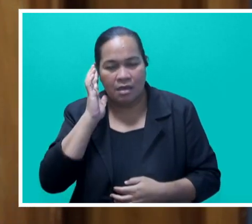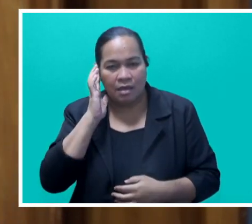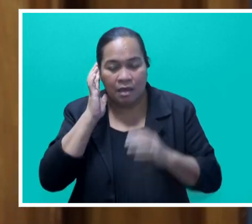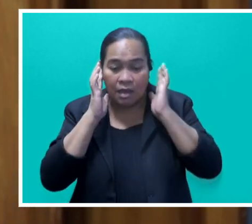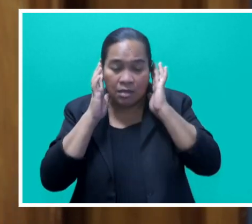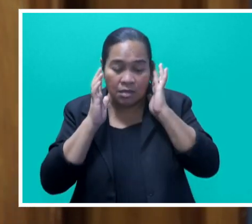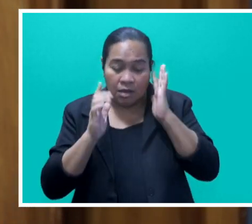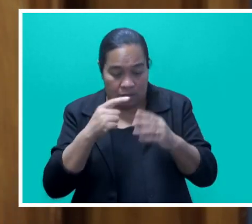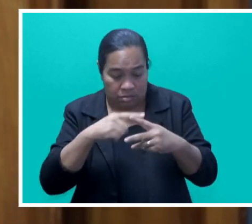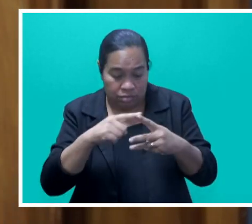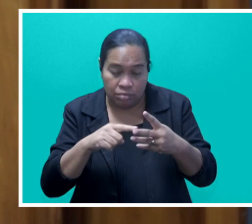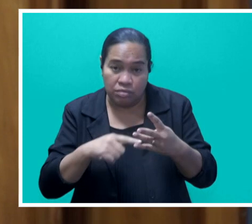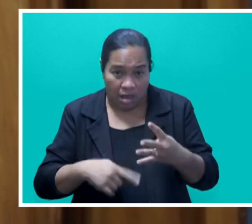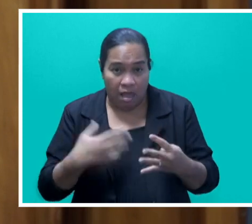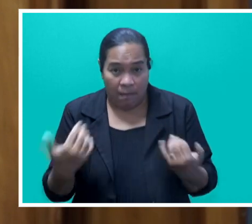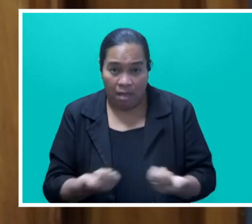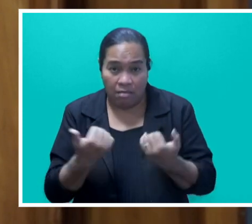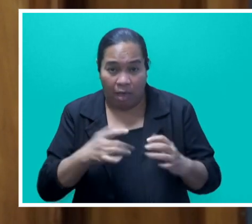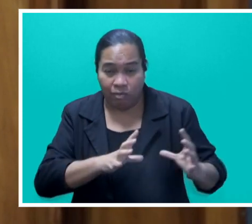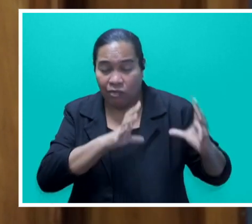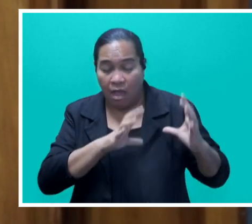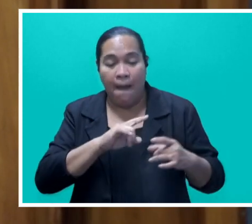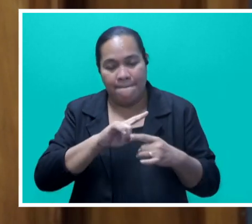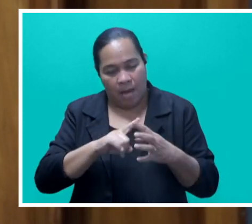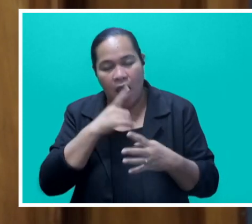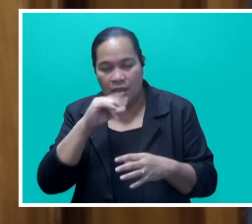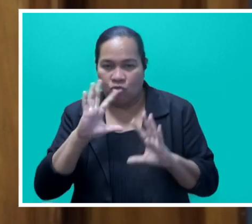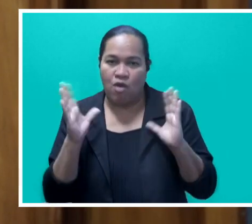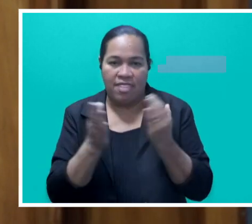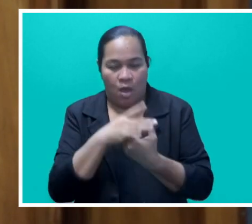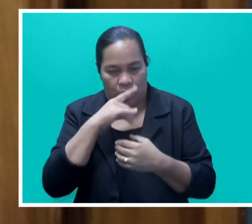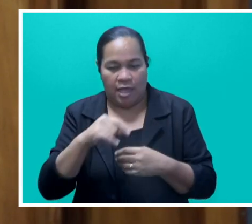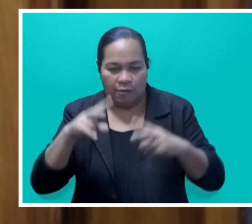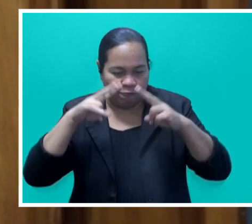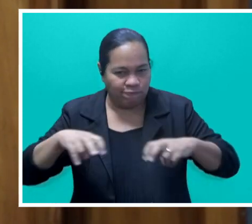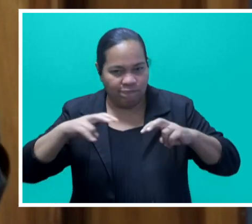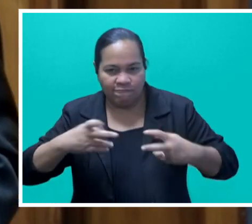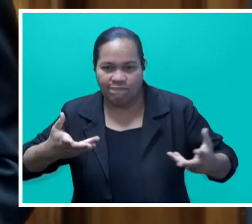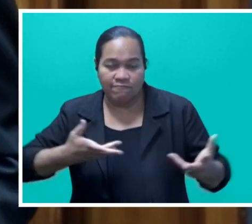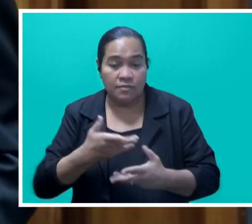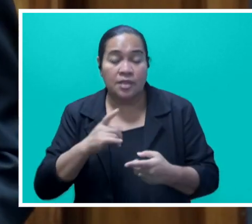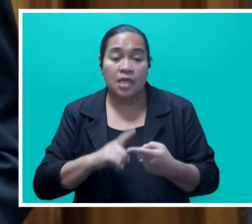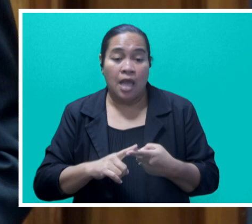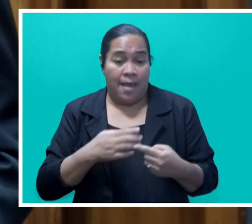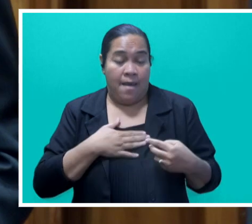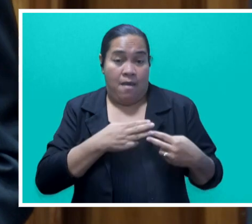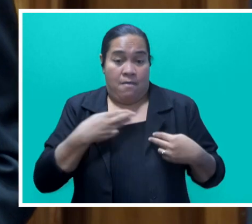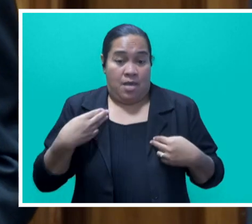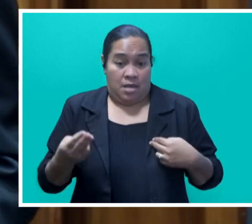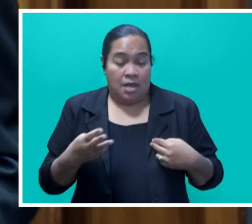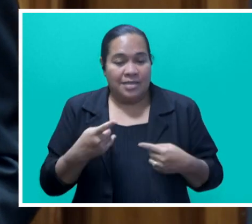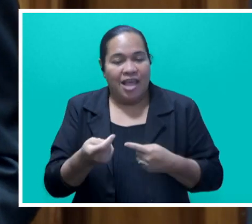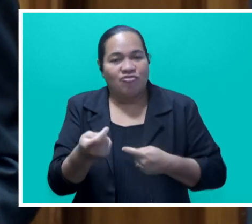sir, but together we can. The ministry which I head covers trade,